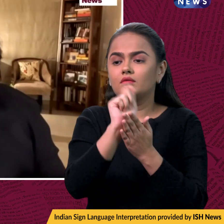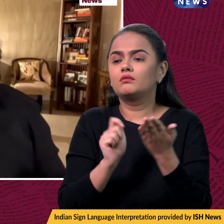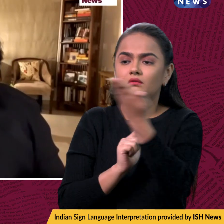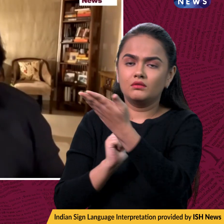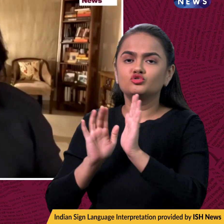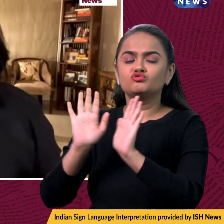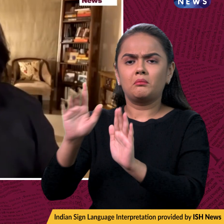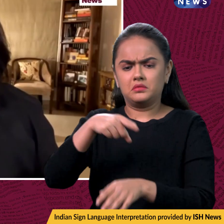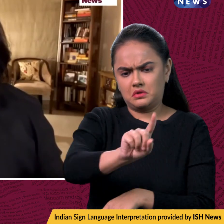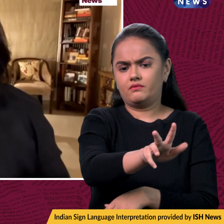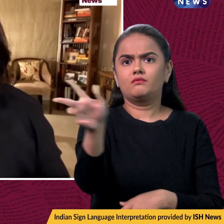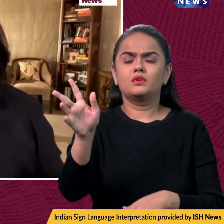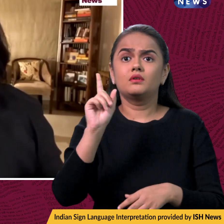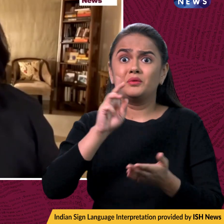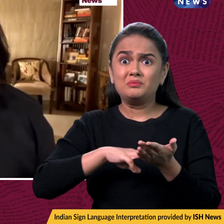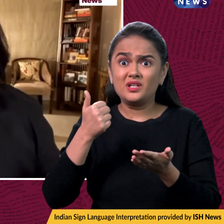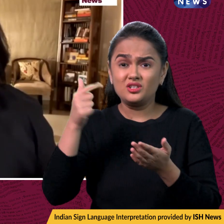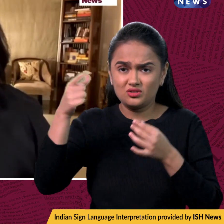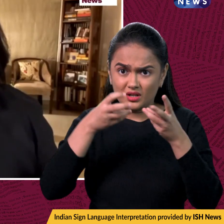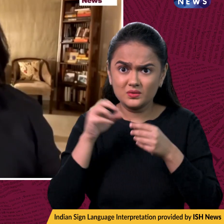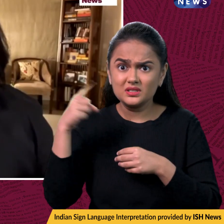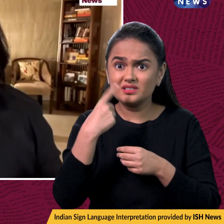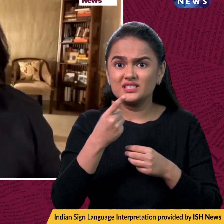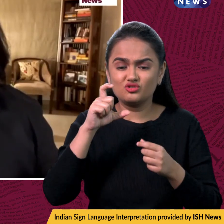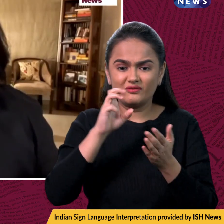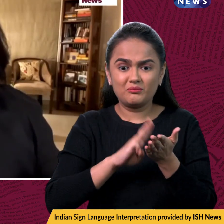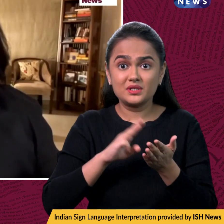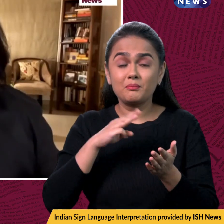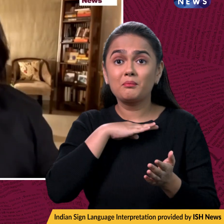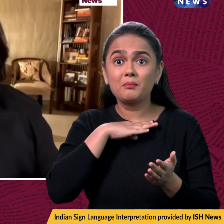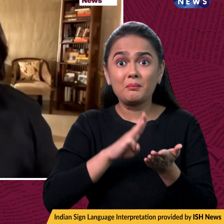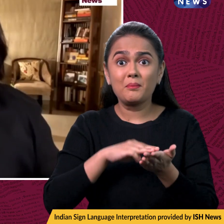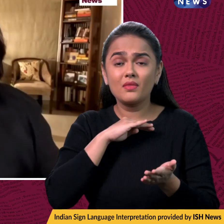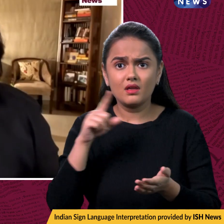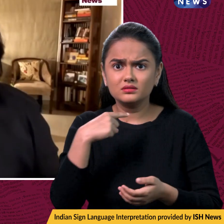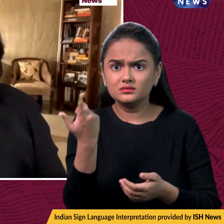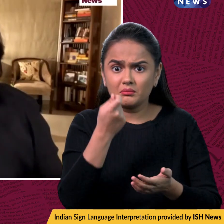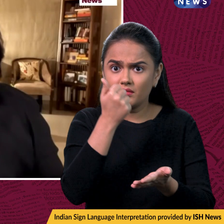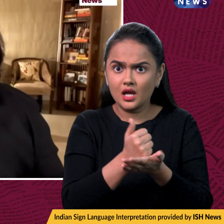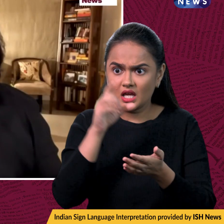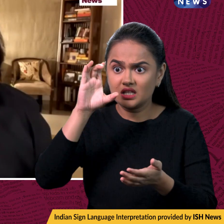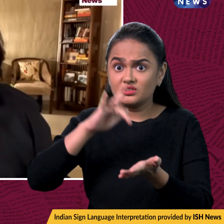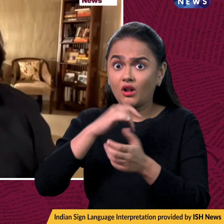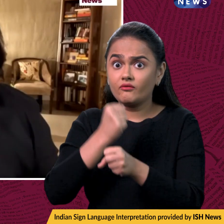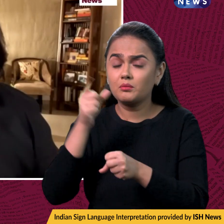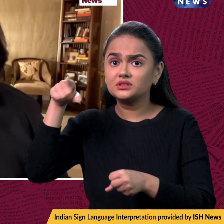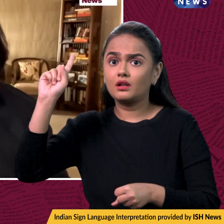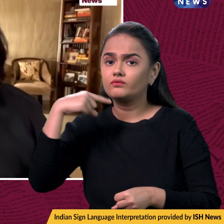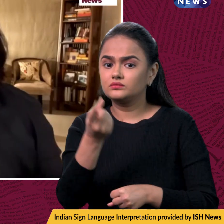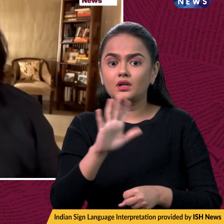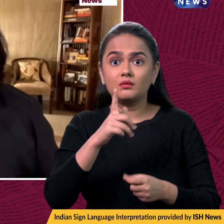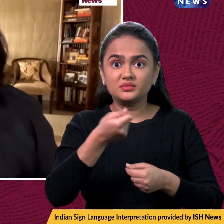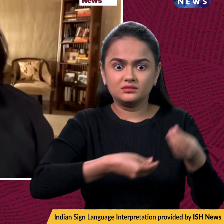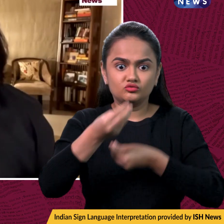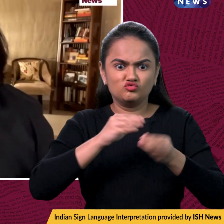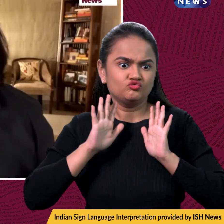freeze its accounts. The ministry statement comes after West Bengal Chief Minister Mamata Banerjee alleged that the bank accounts were frozen by the central government.